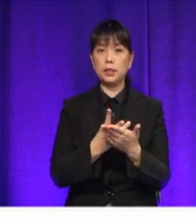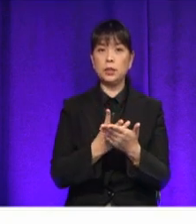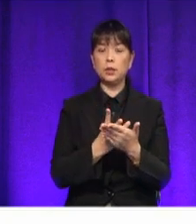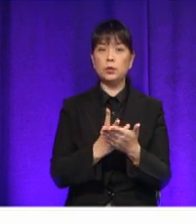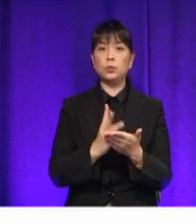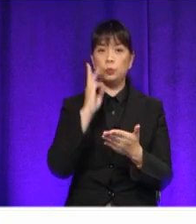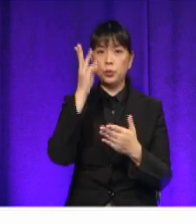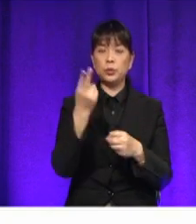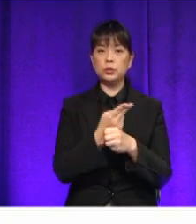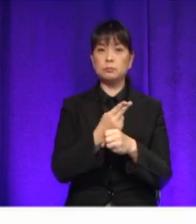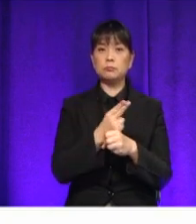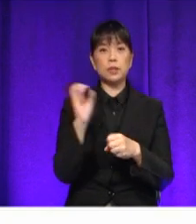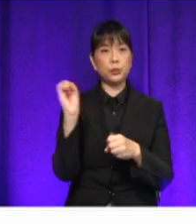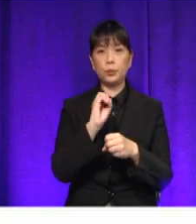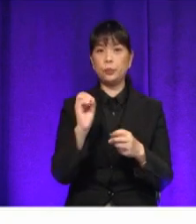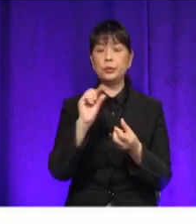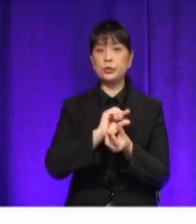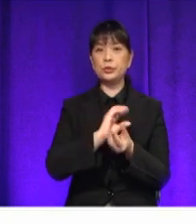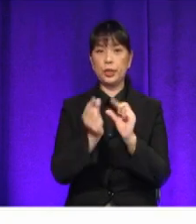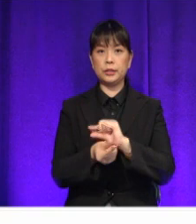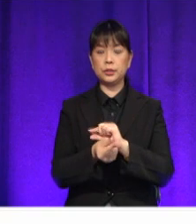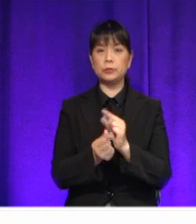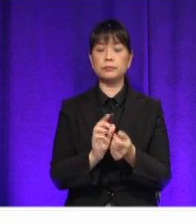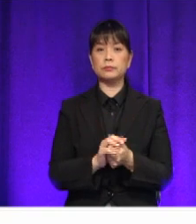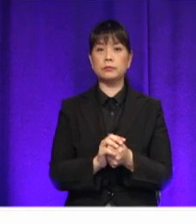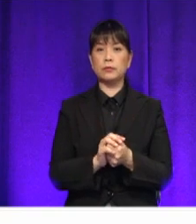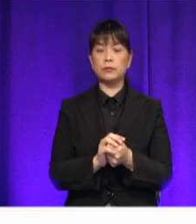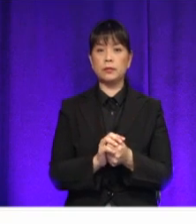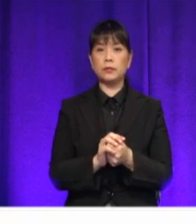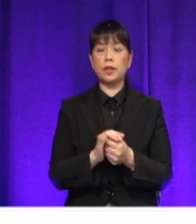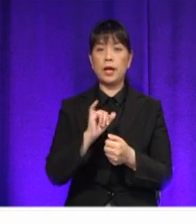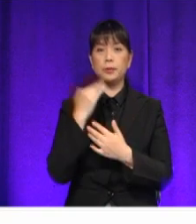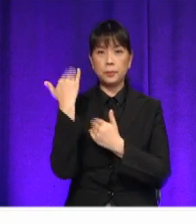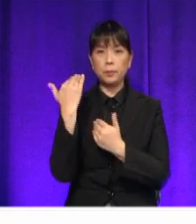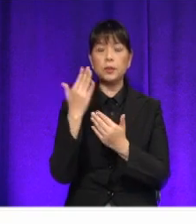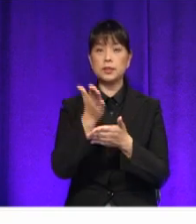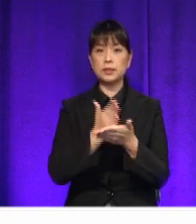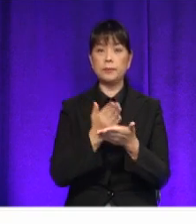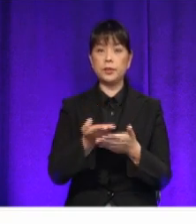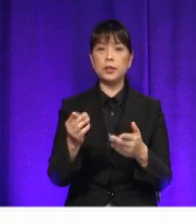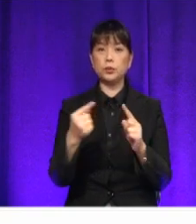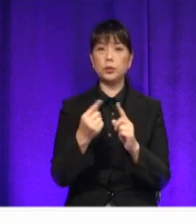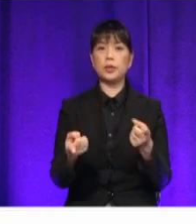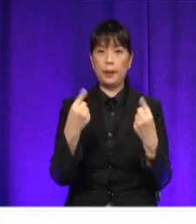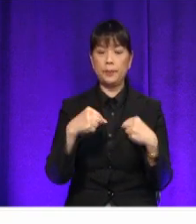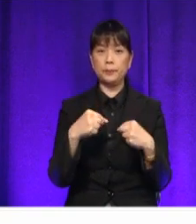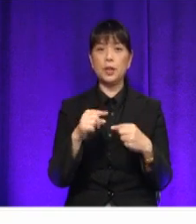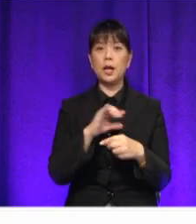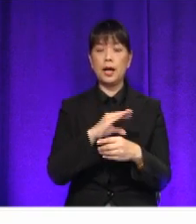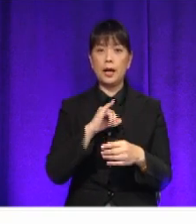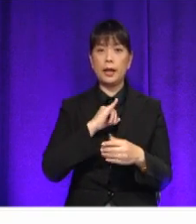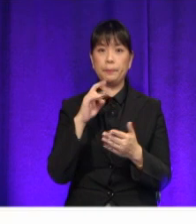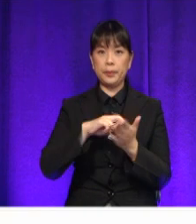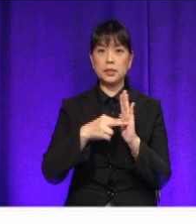much changed. I expect I'll be working here for some time to come, but I'm not expecting too much. I mean, in 5